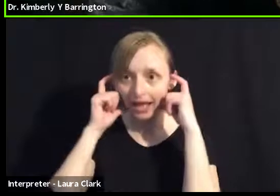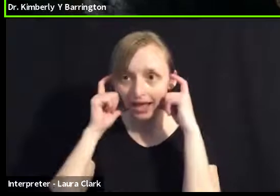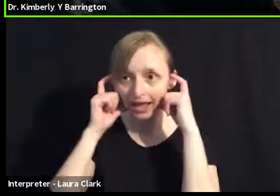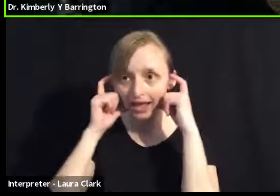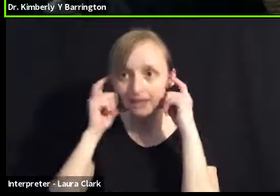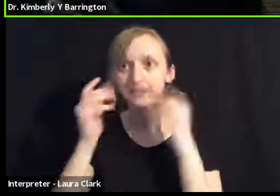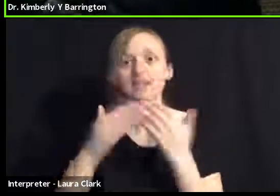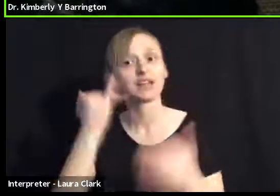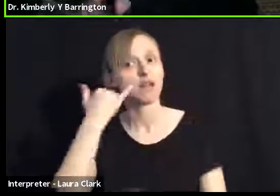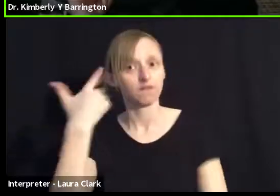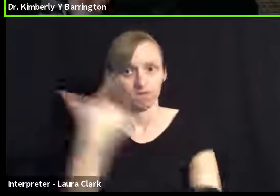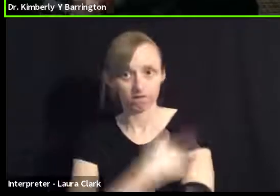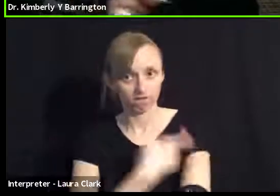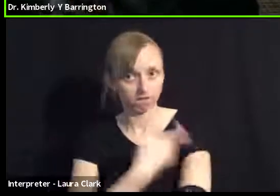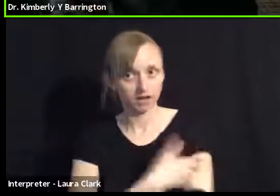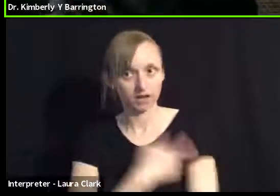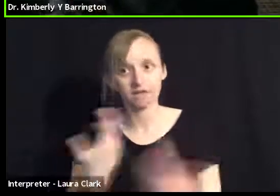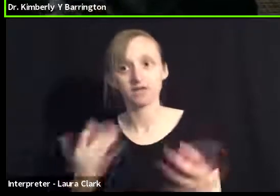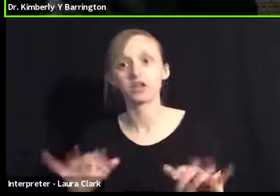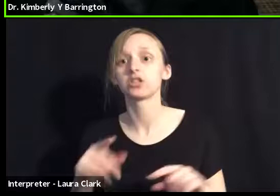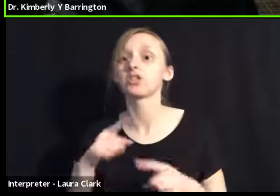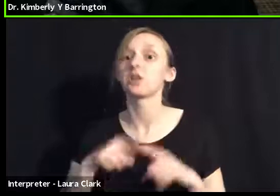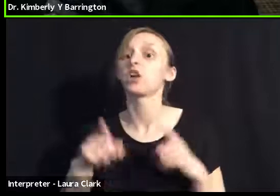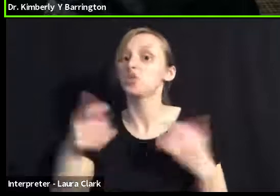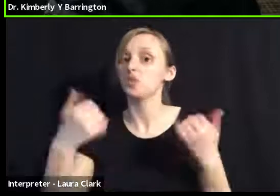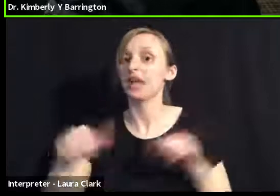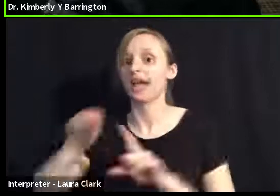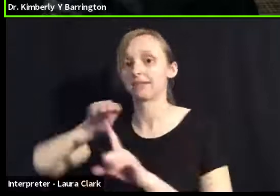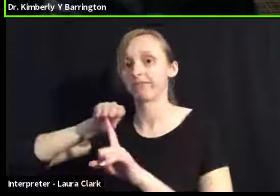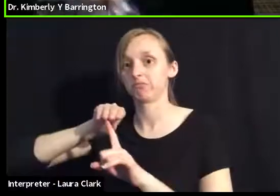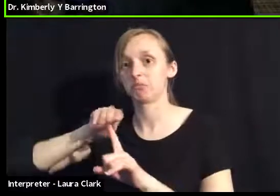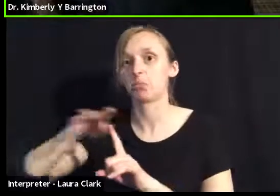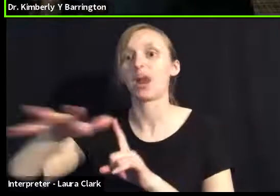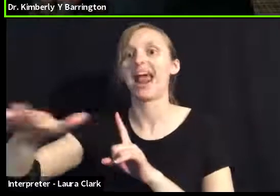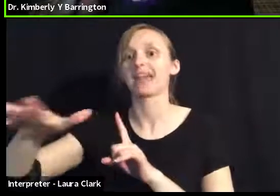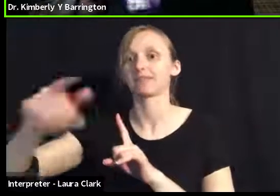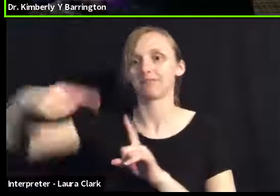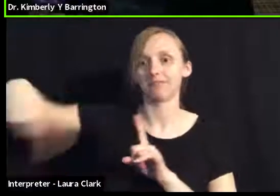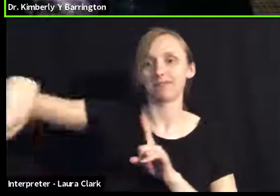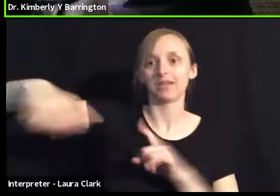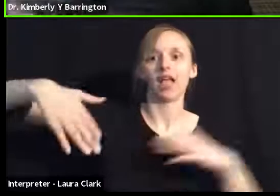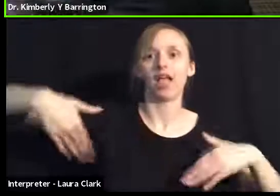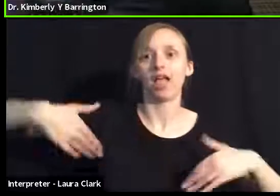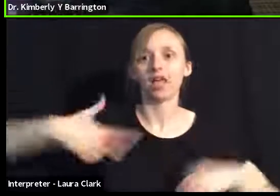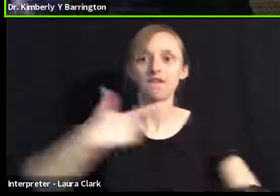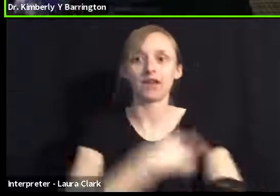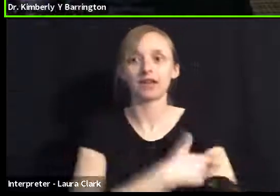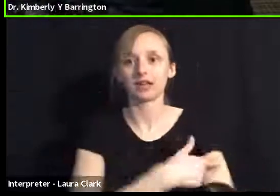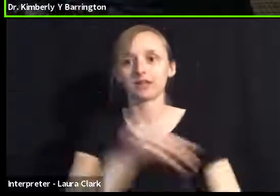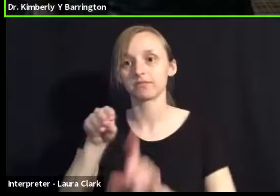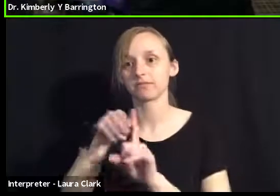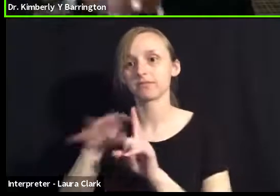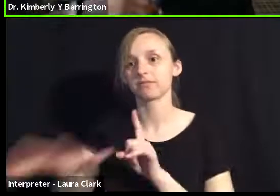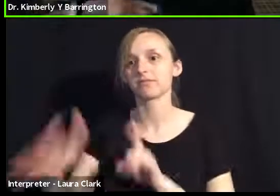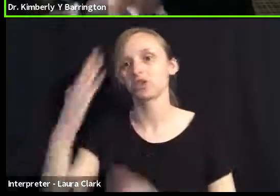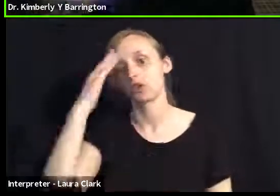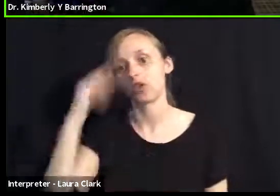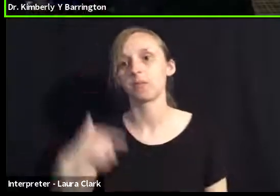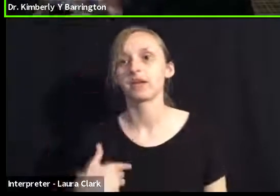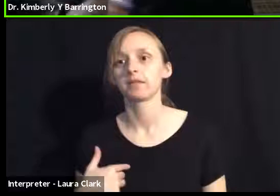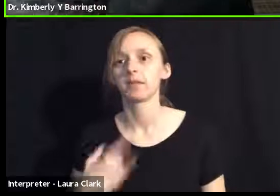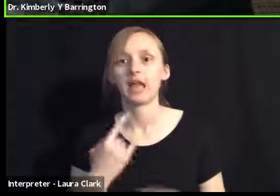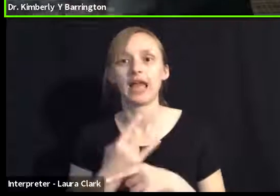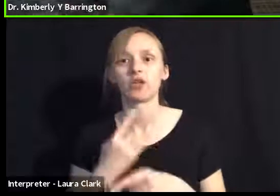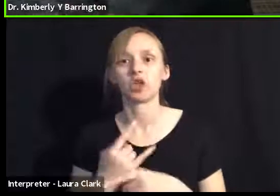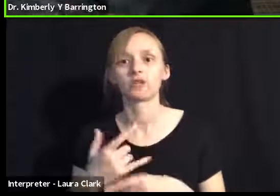been vaccinated, you are still able to carry it and pass it on to someone else. Make sure you know how I am about my alcohol